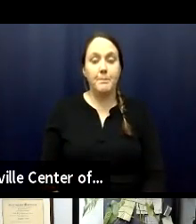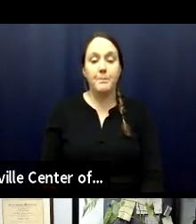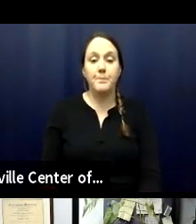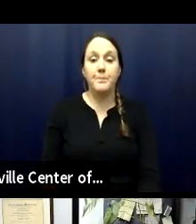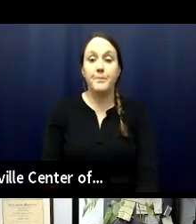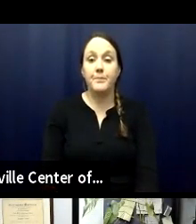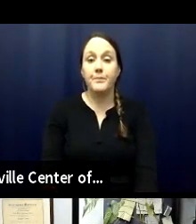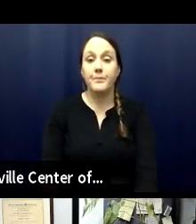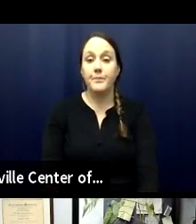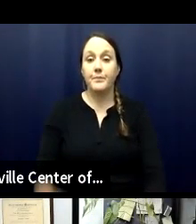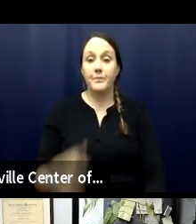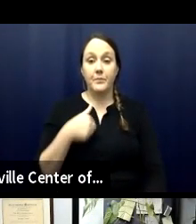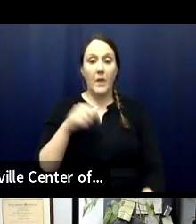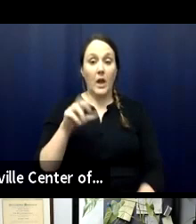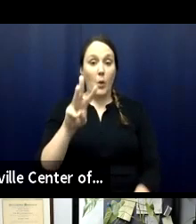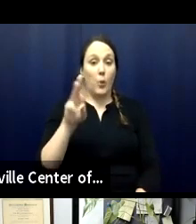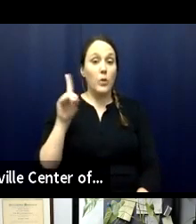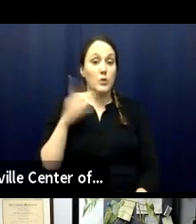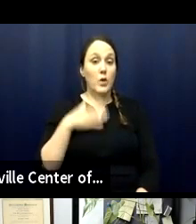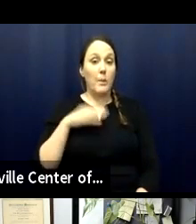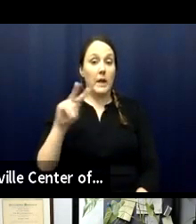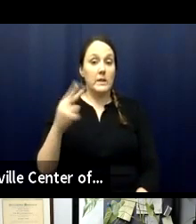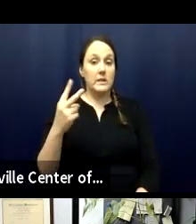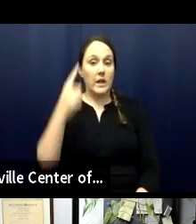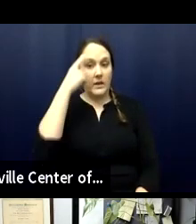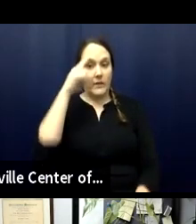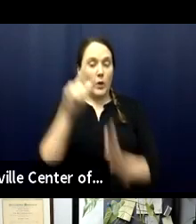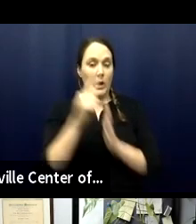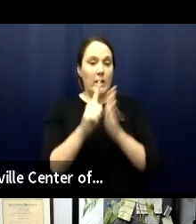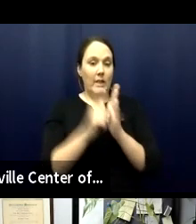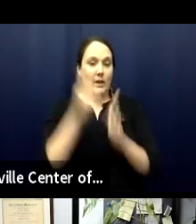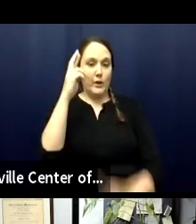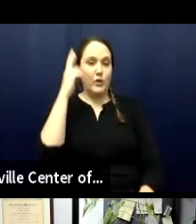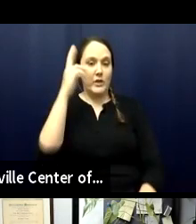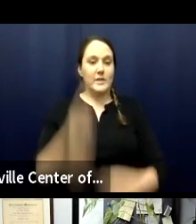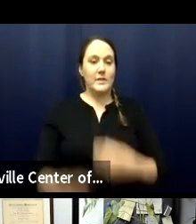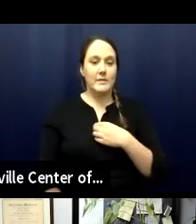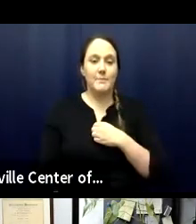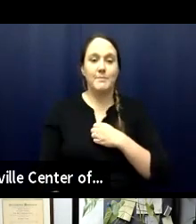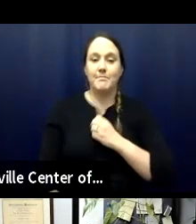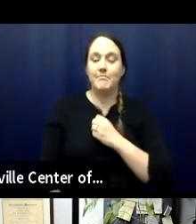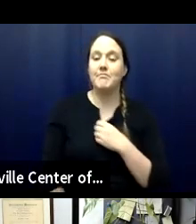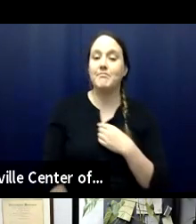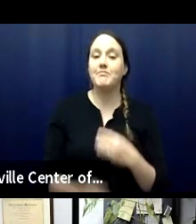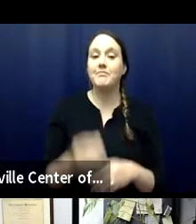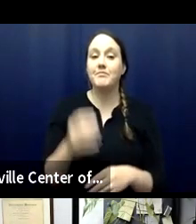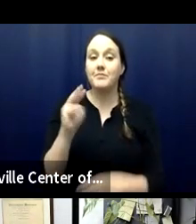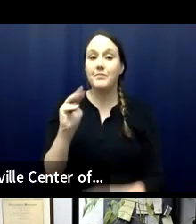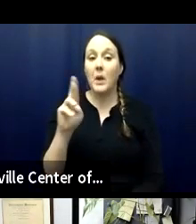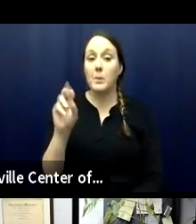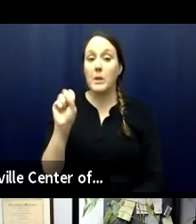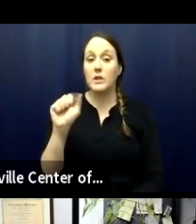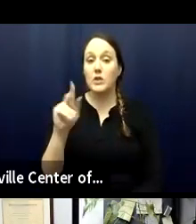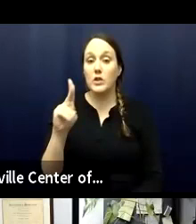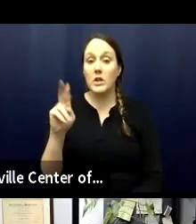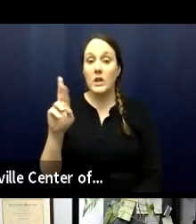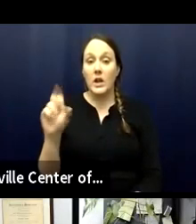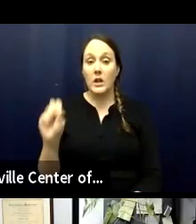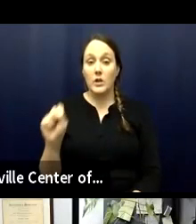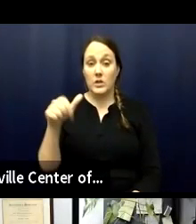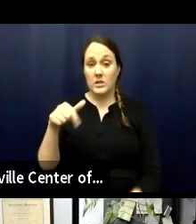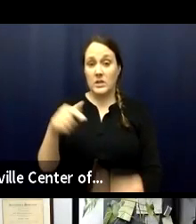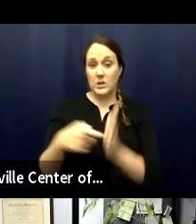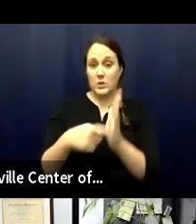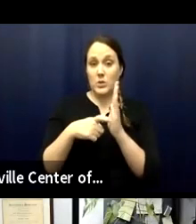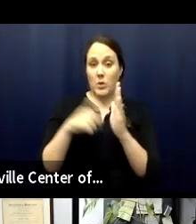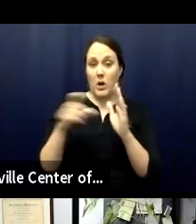And I'll withdraw my second for legal reasons for Mr. Sanders. Mr. Sanders, does this require any other